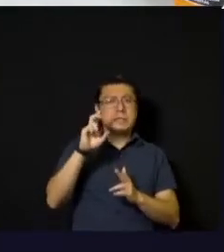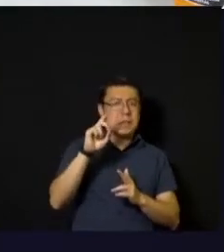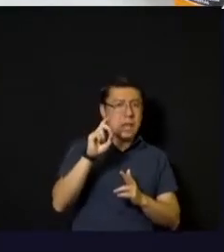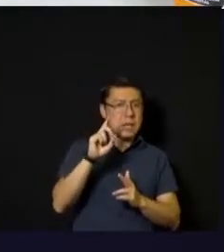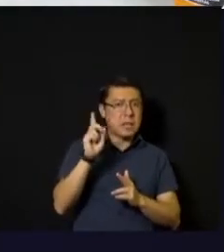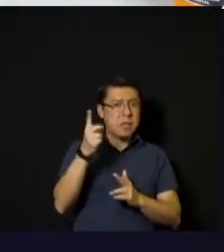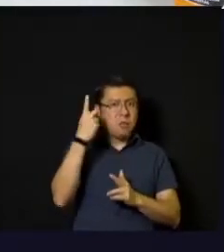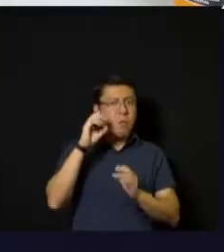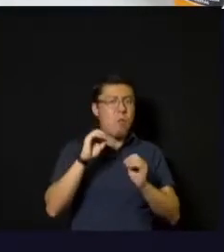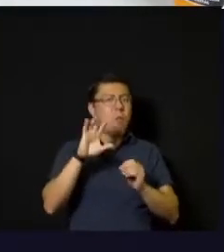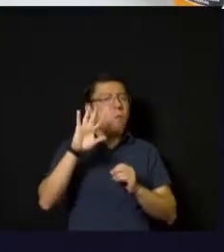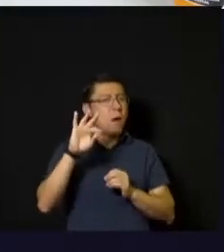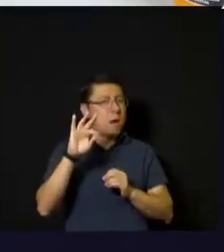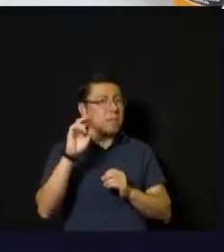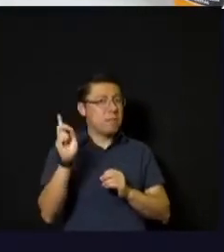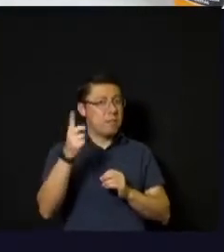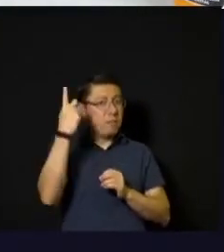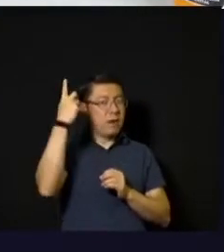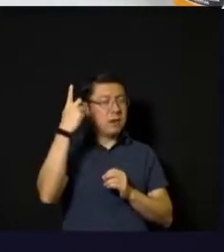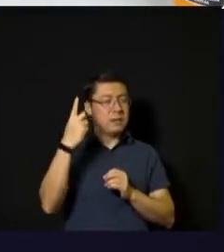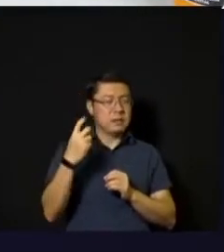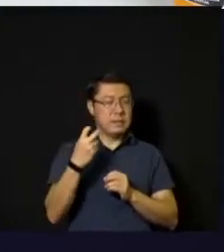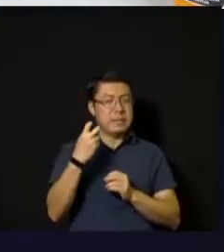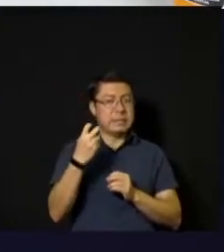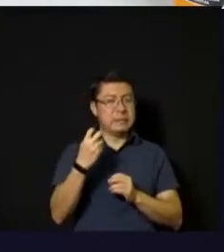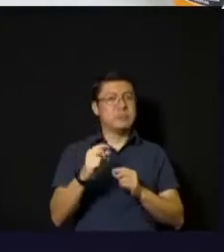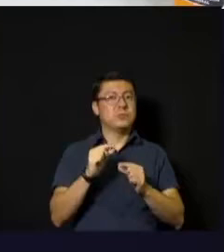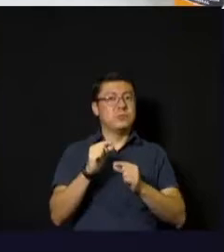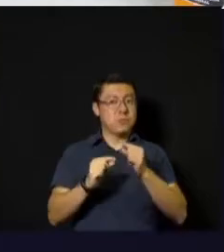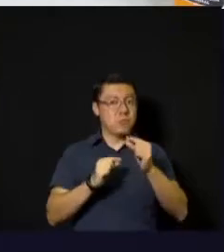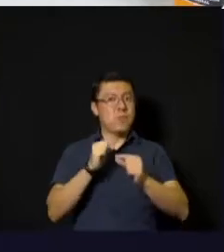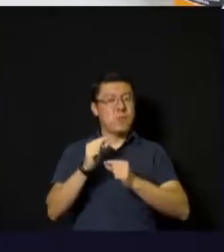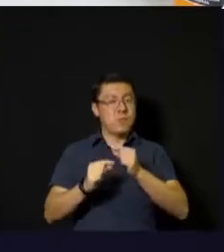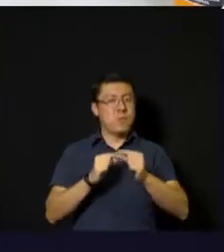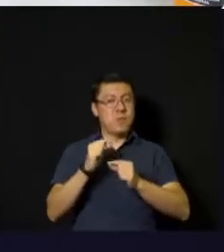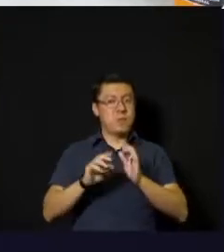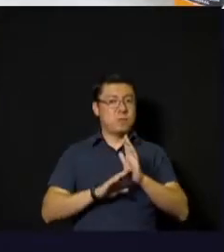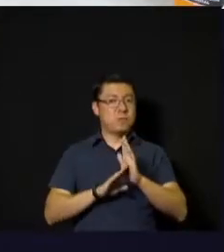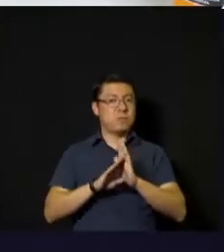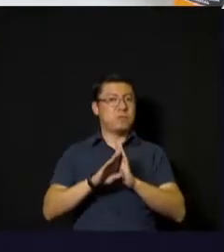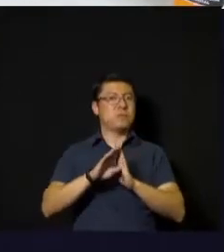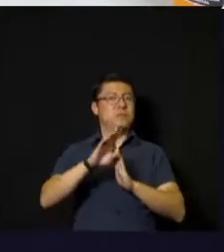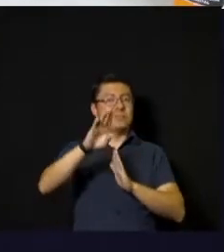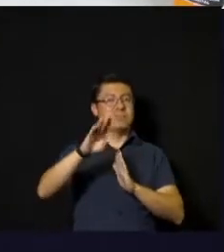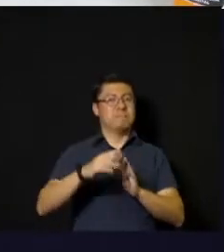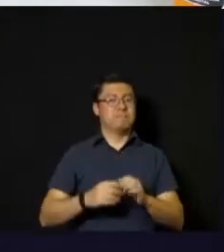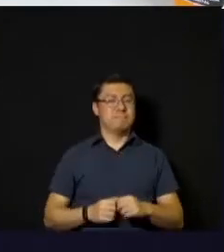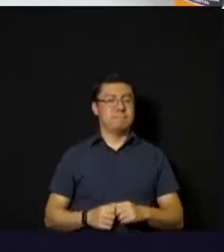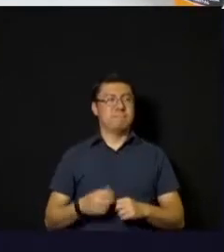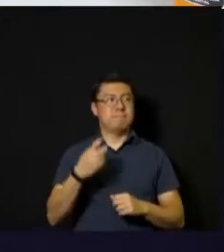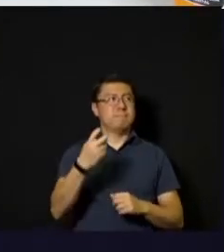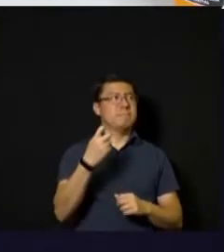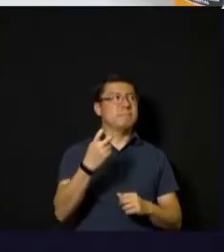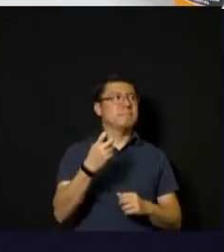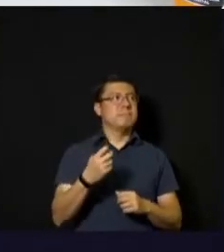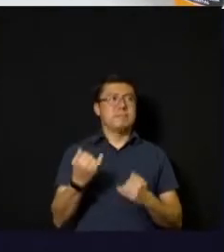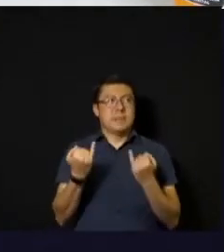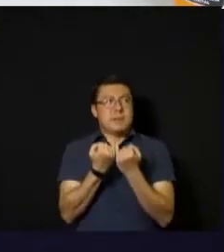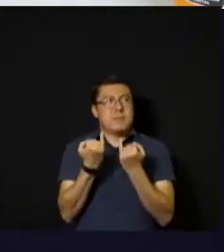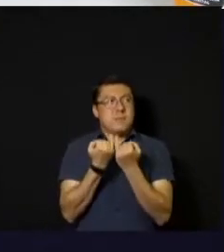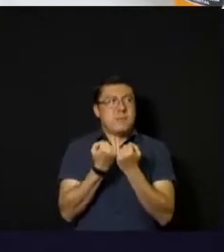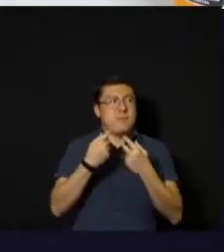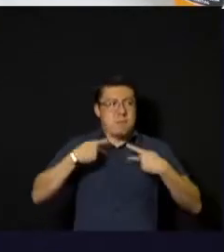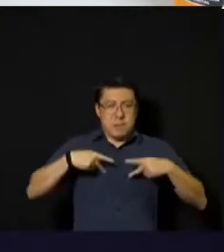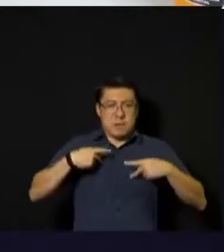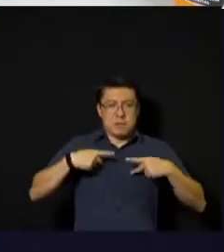going to invest 30 or 40, and then that part is going to increase. And something also is that we tell